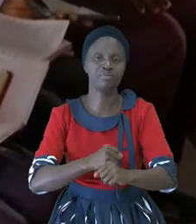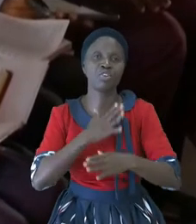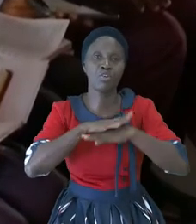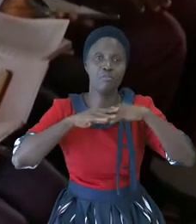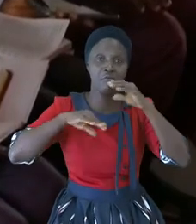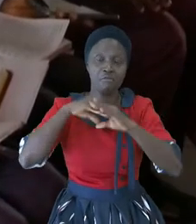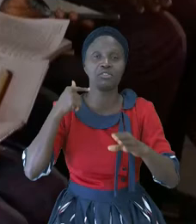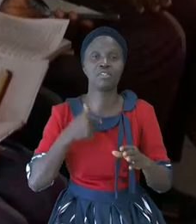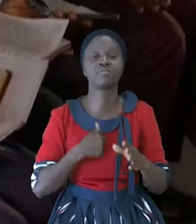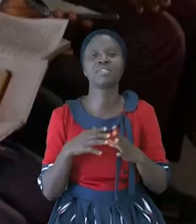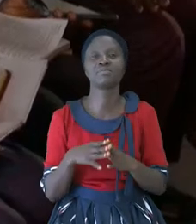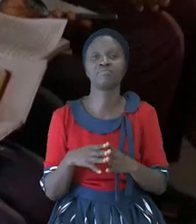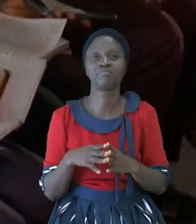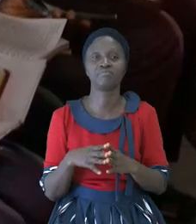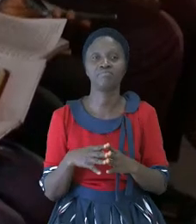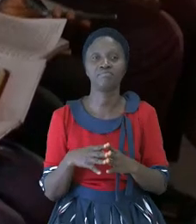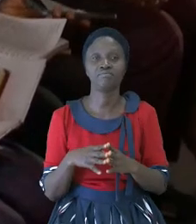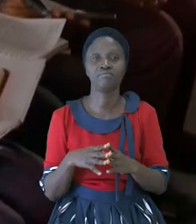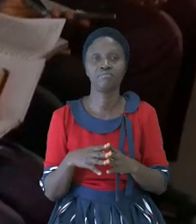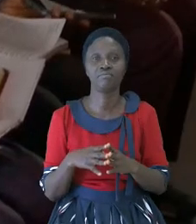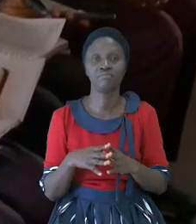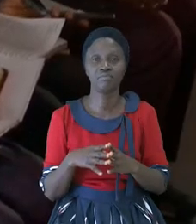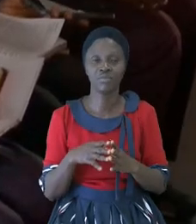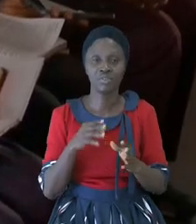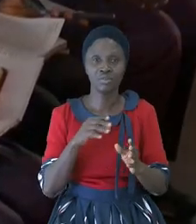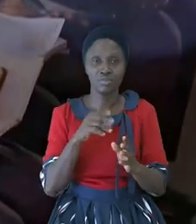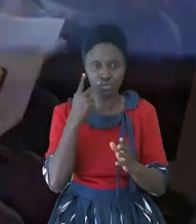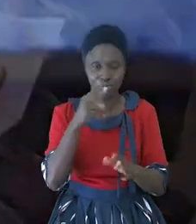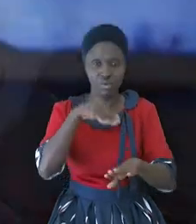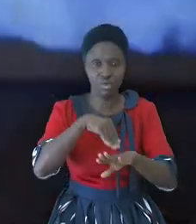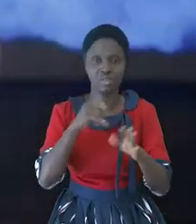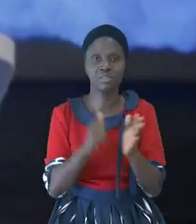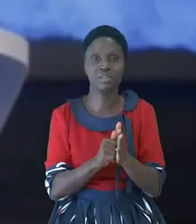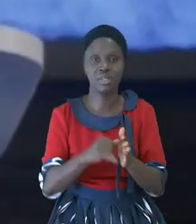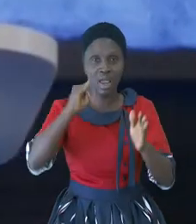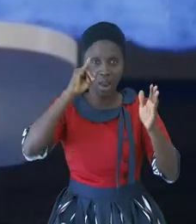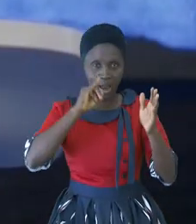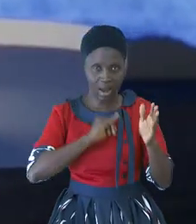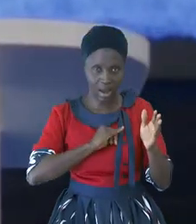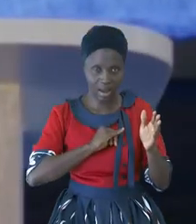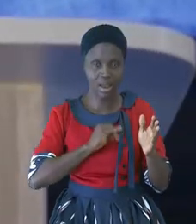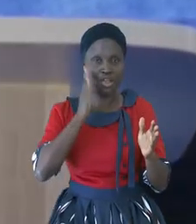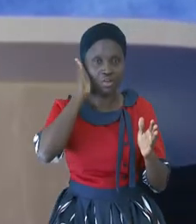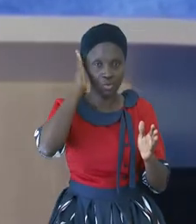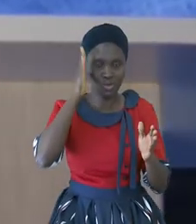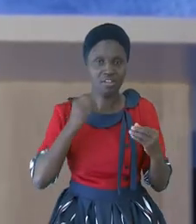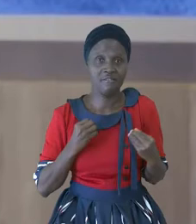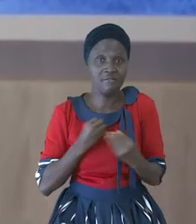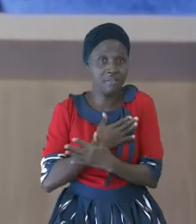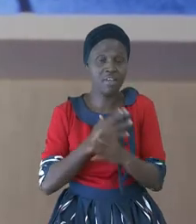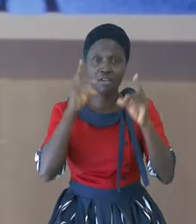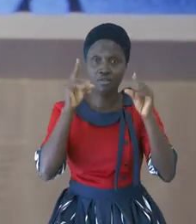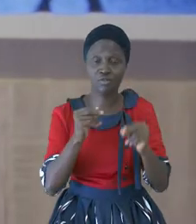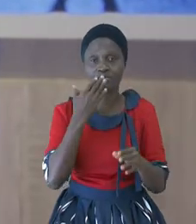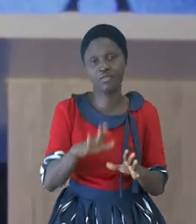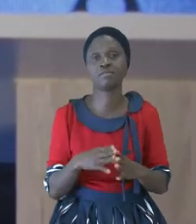comfort me. Look at that. I will fear no evil. Fear